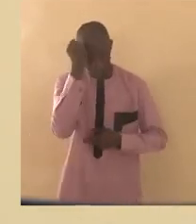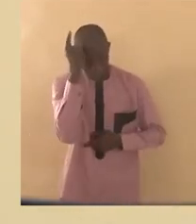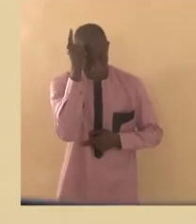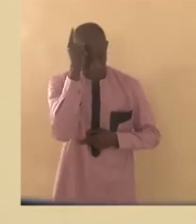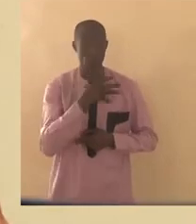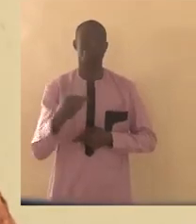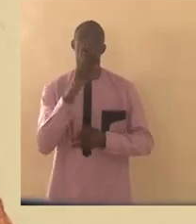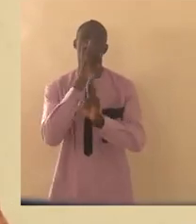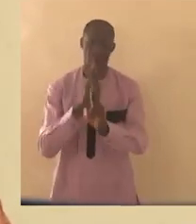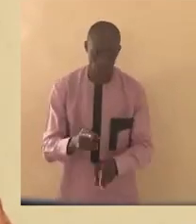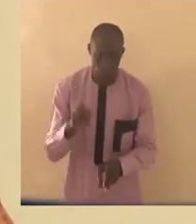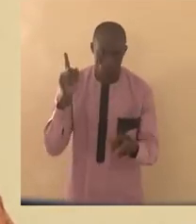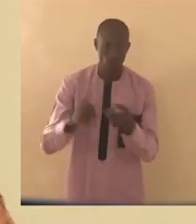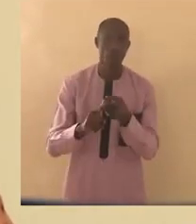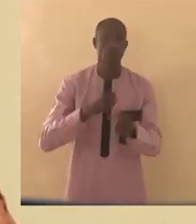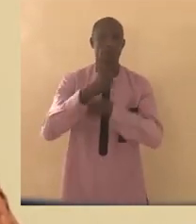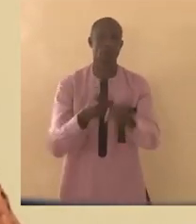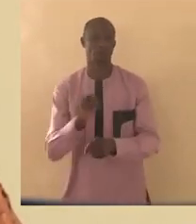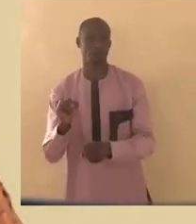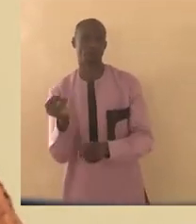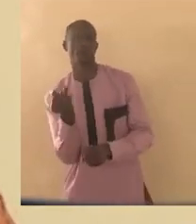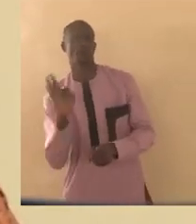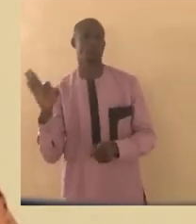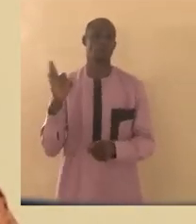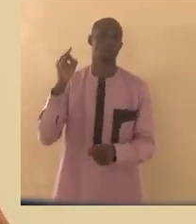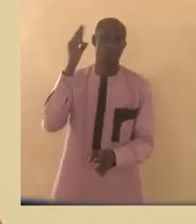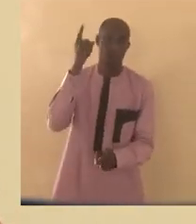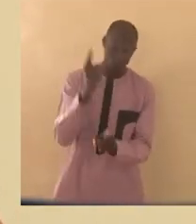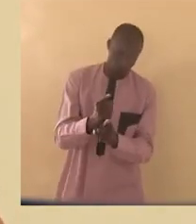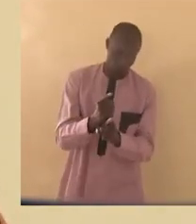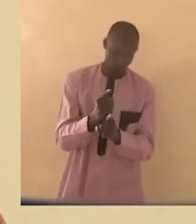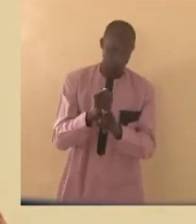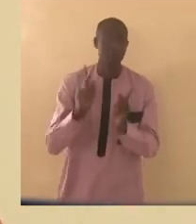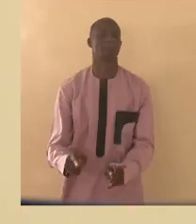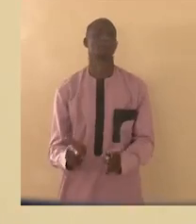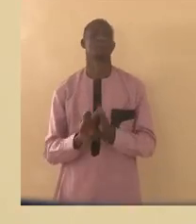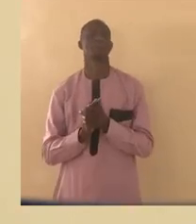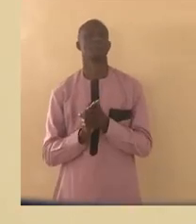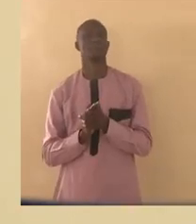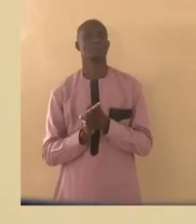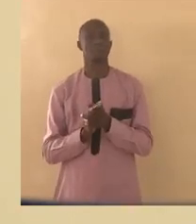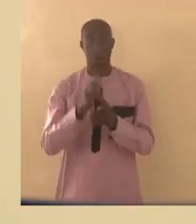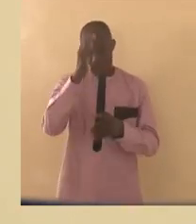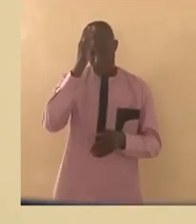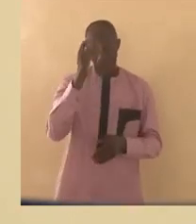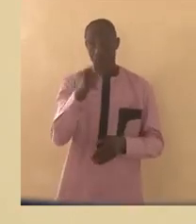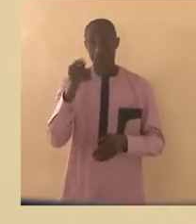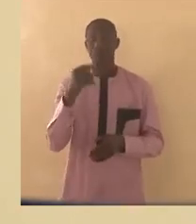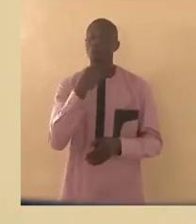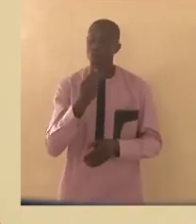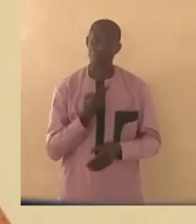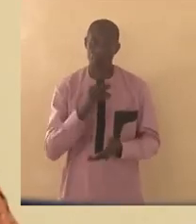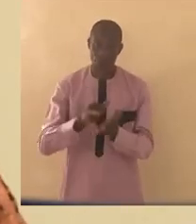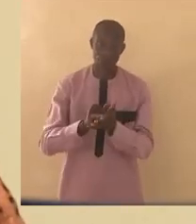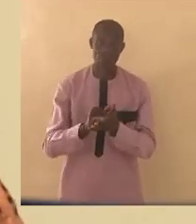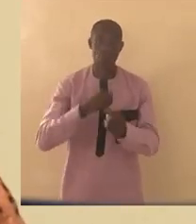understand and respond to the suffering of the just person? Father, you've always told